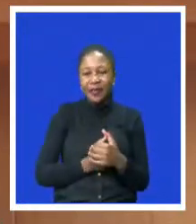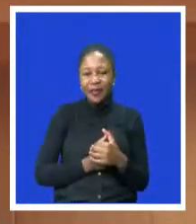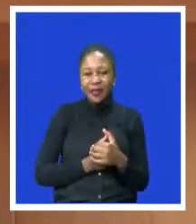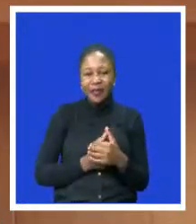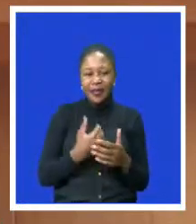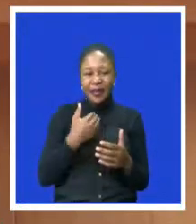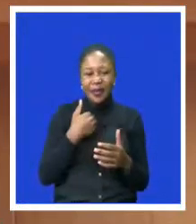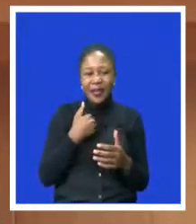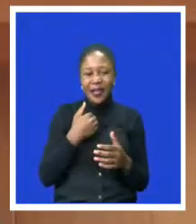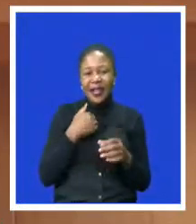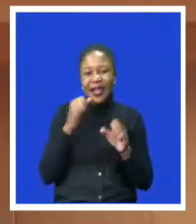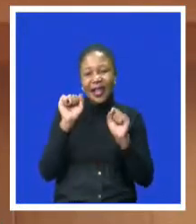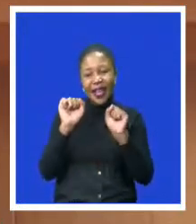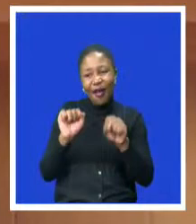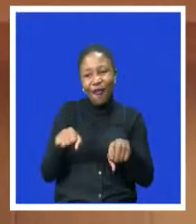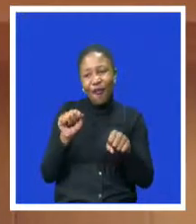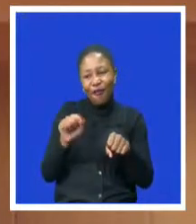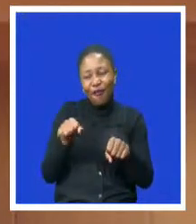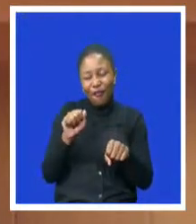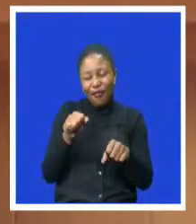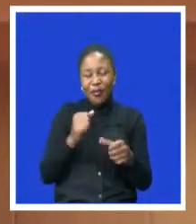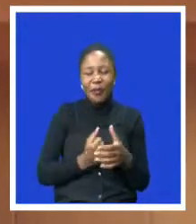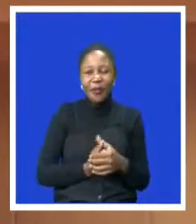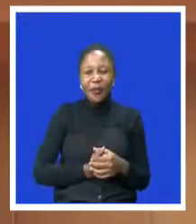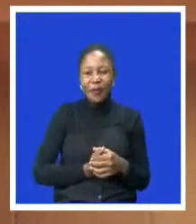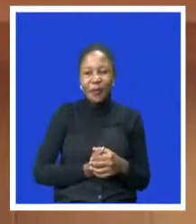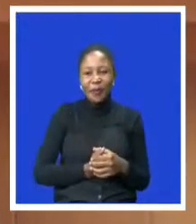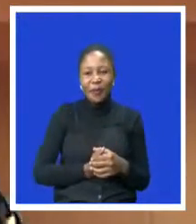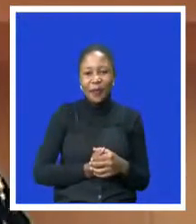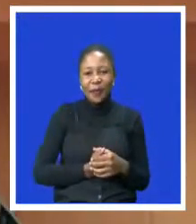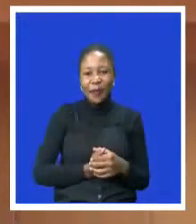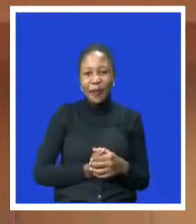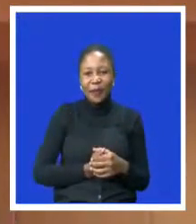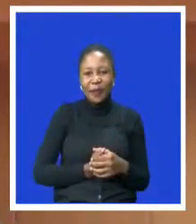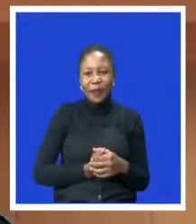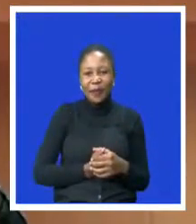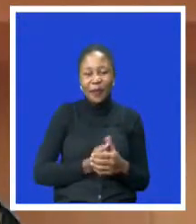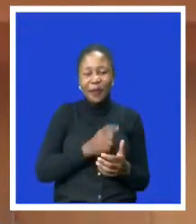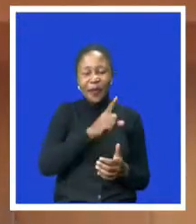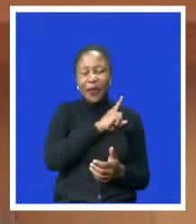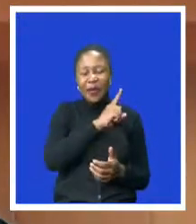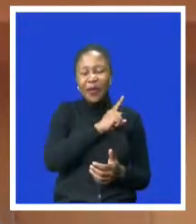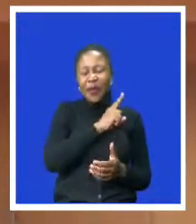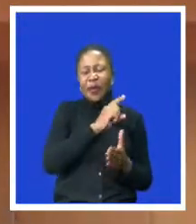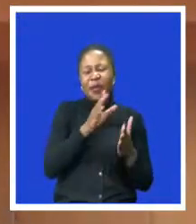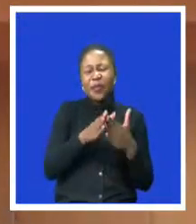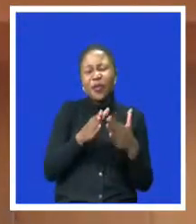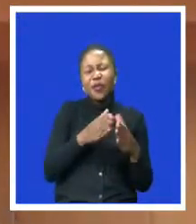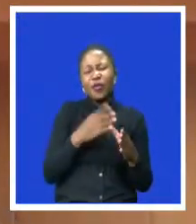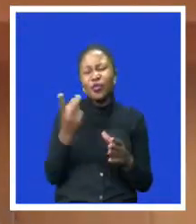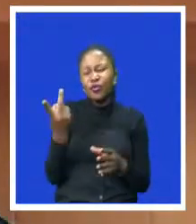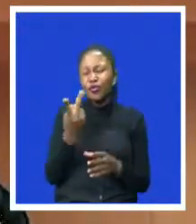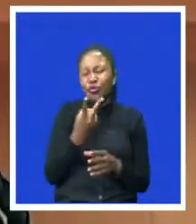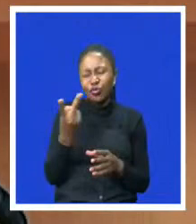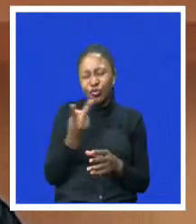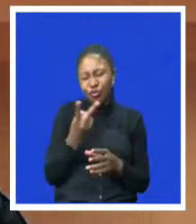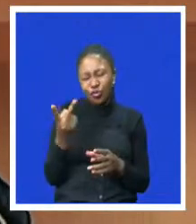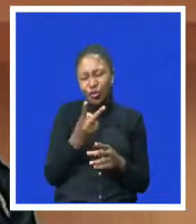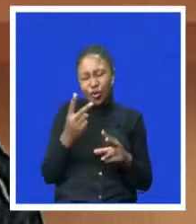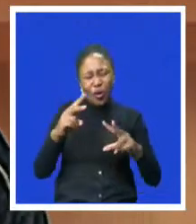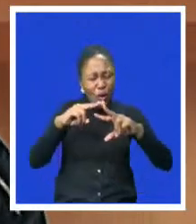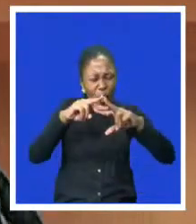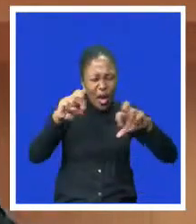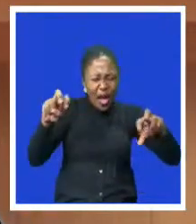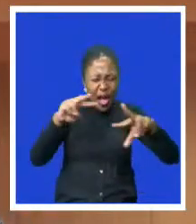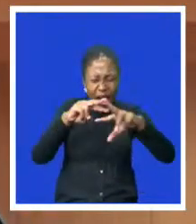I do agree with the statement. Why? Because they were both hunter-gatherers. They